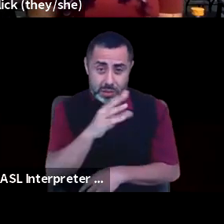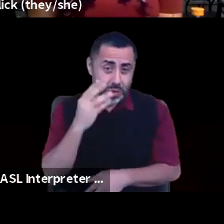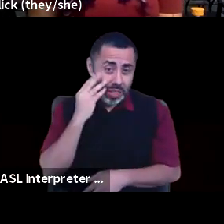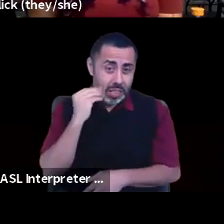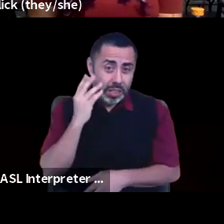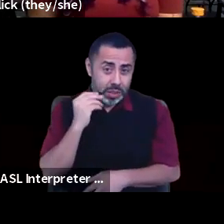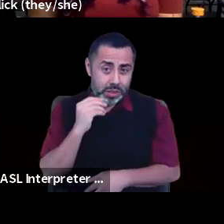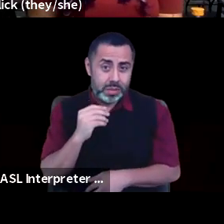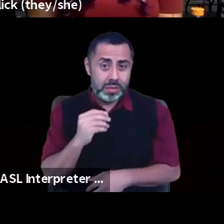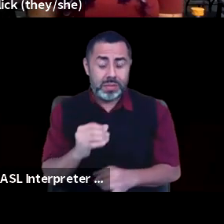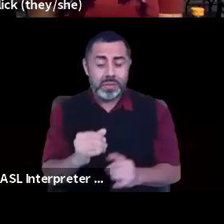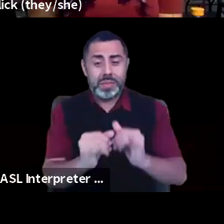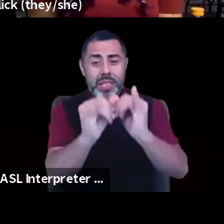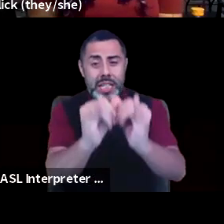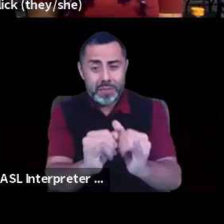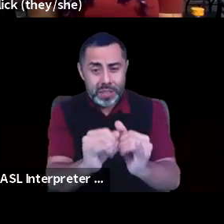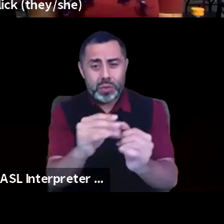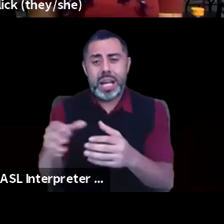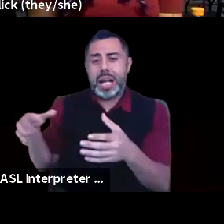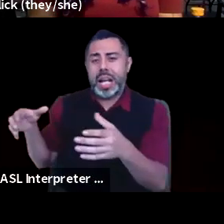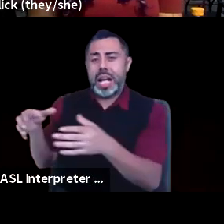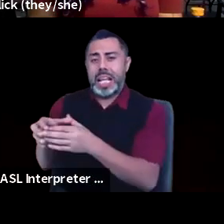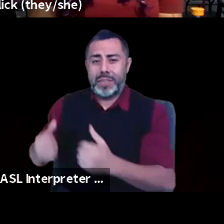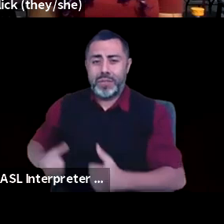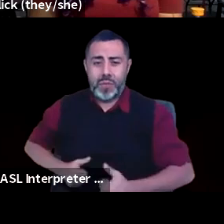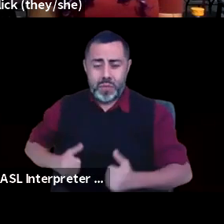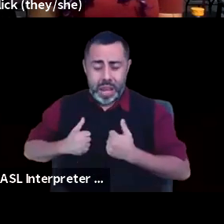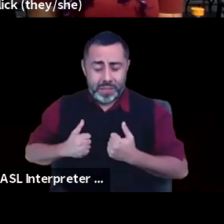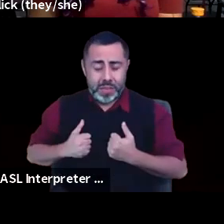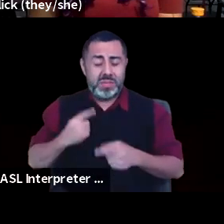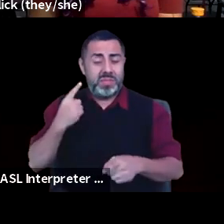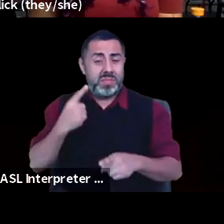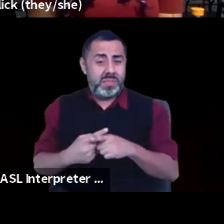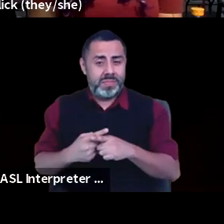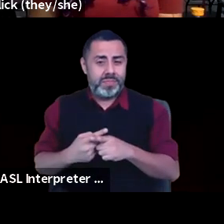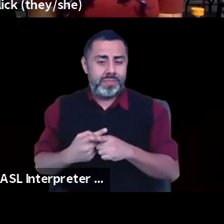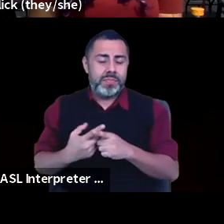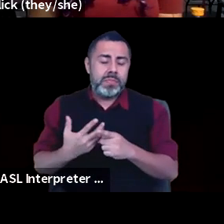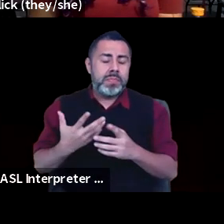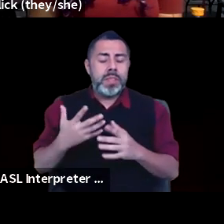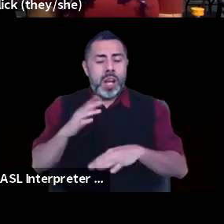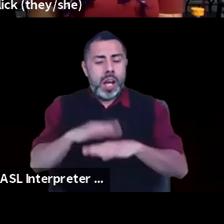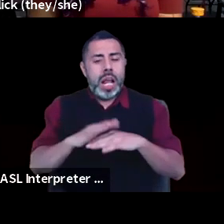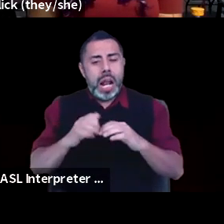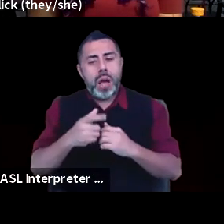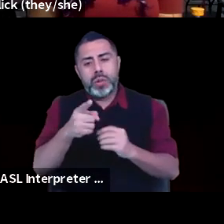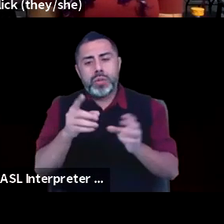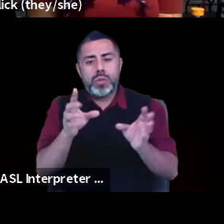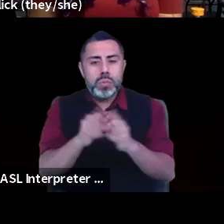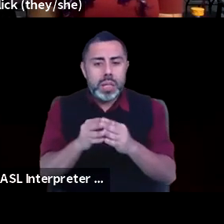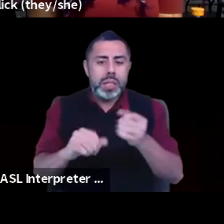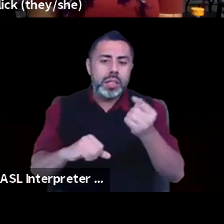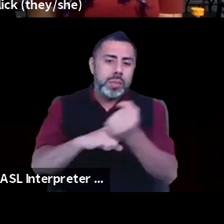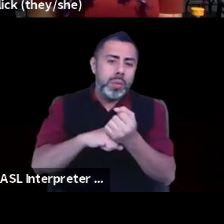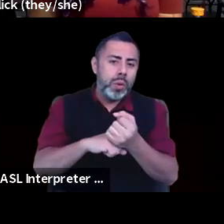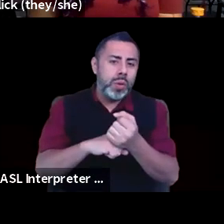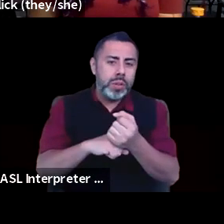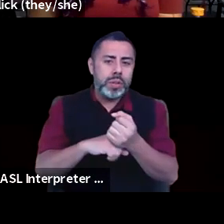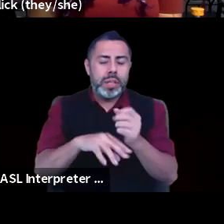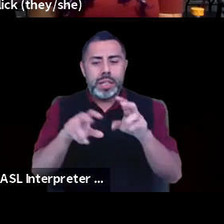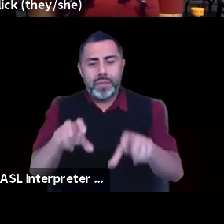and collective survival and how you are sort of mediating and supporting and investing in that through your